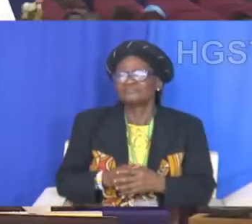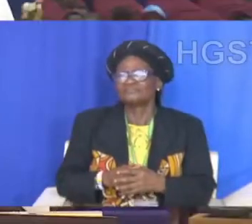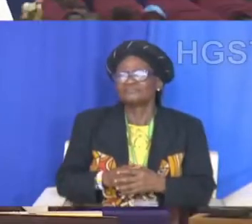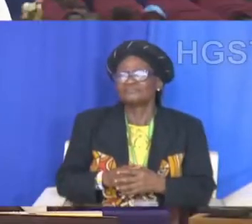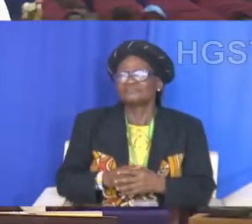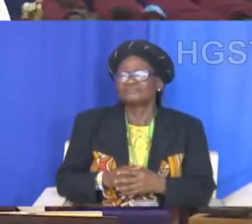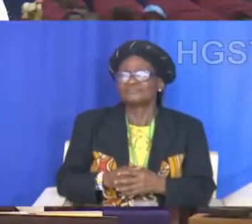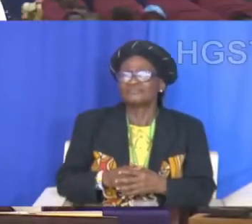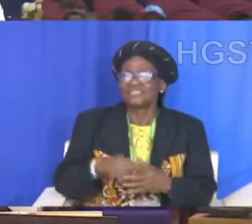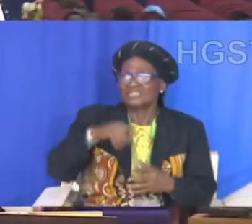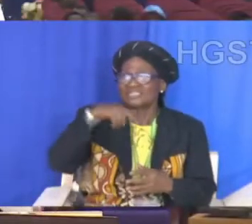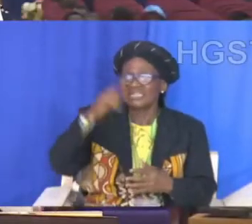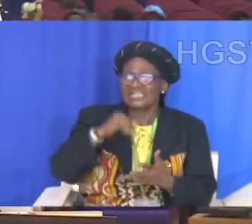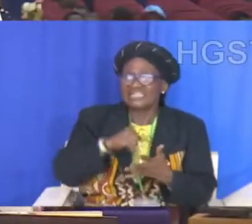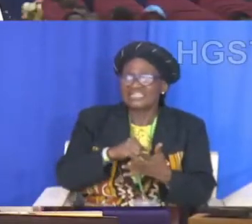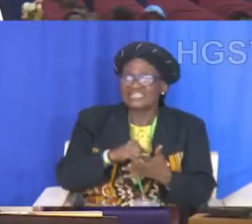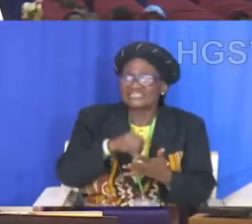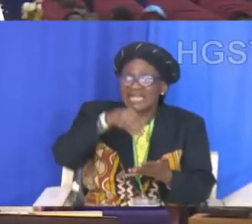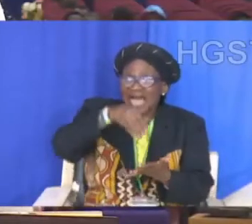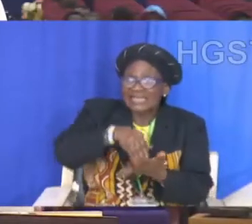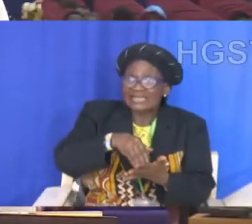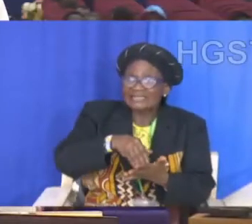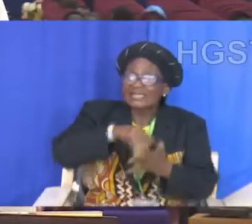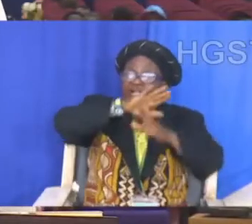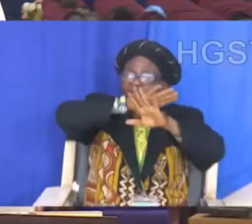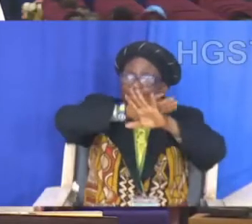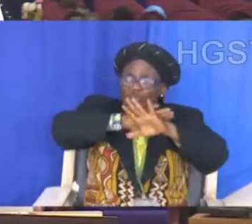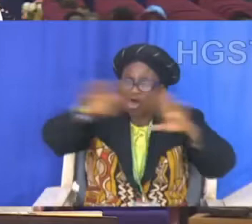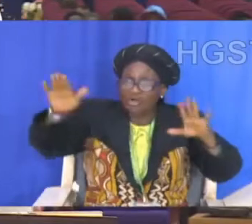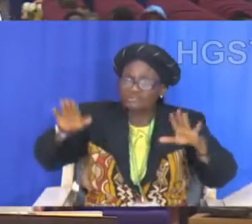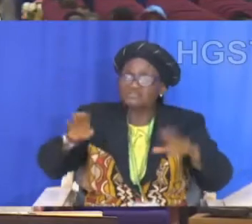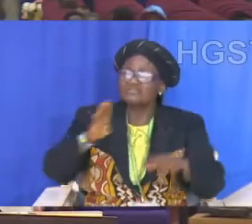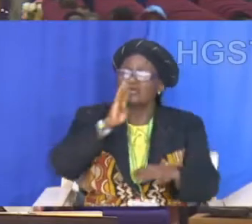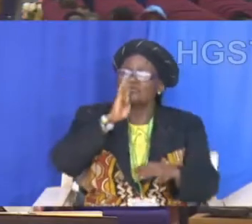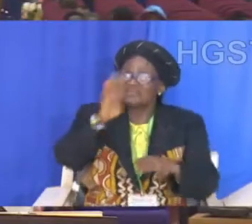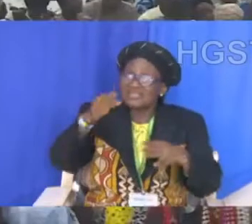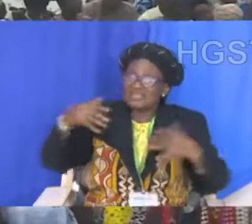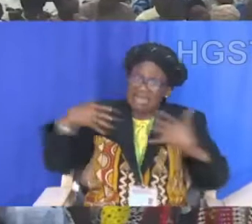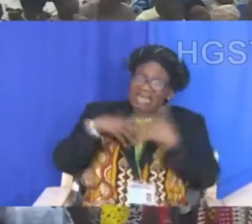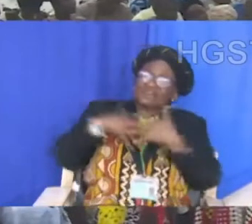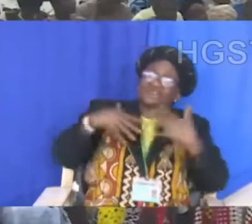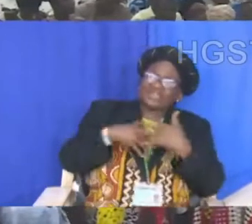I say it again, do not be afraid.